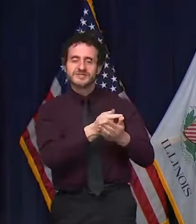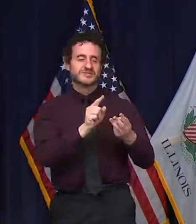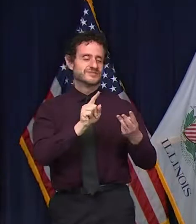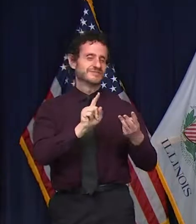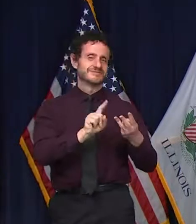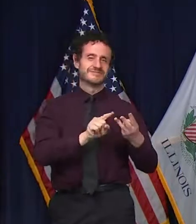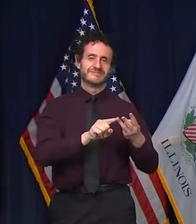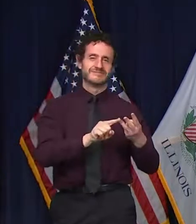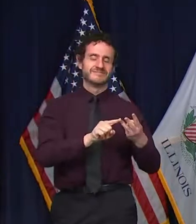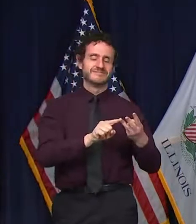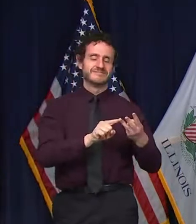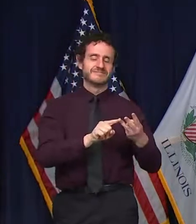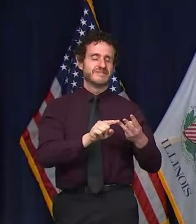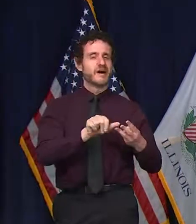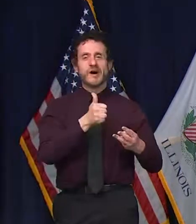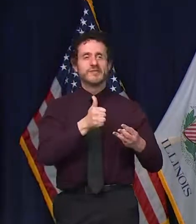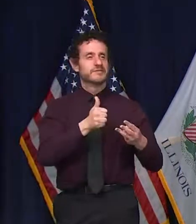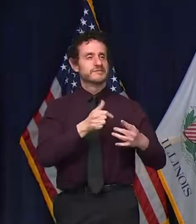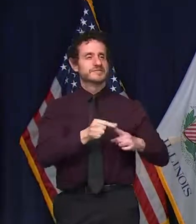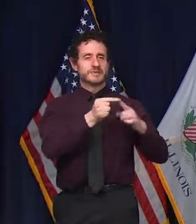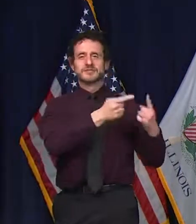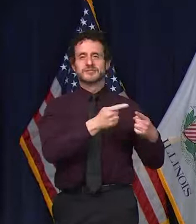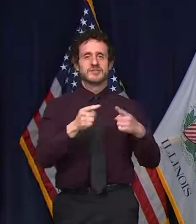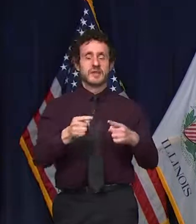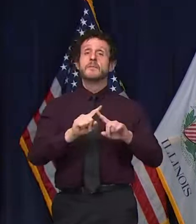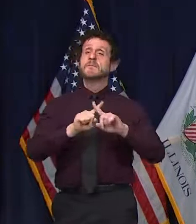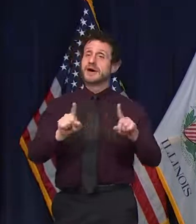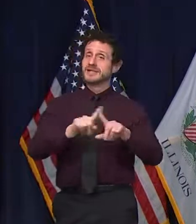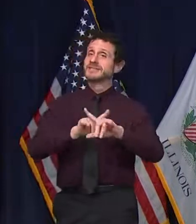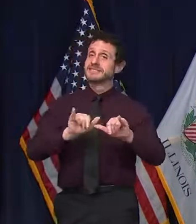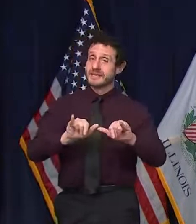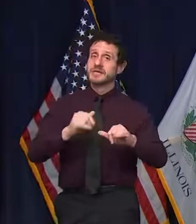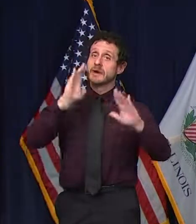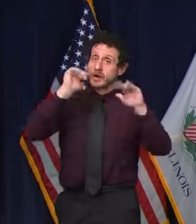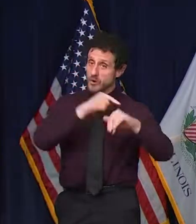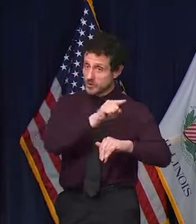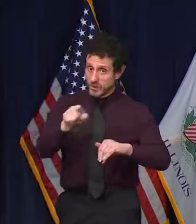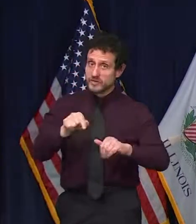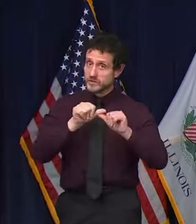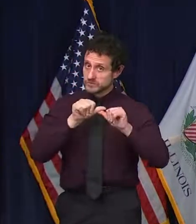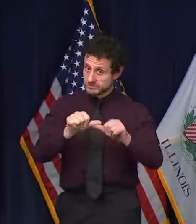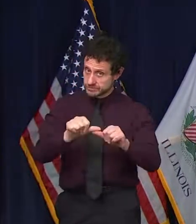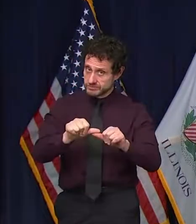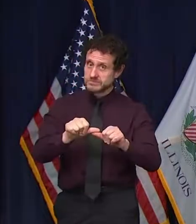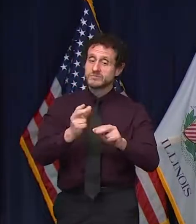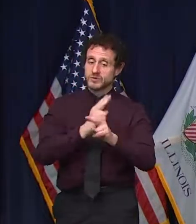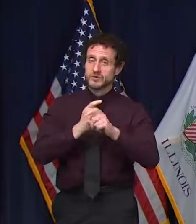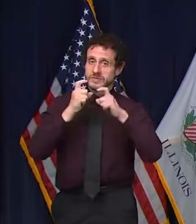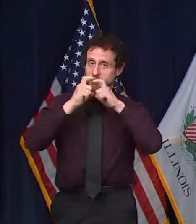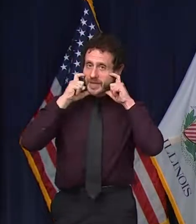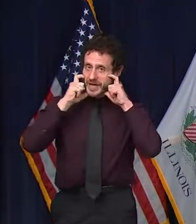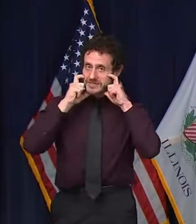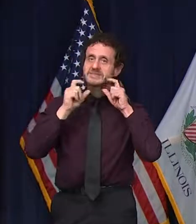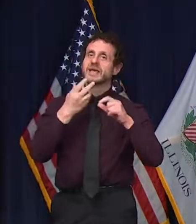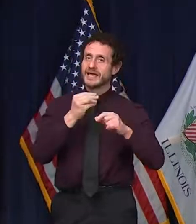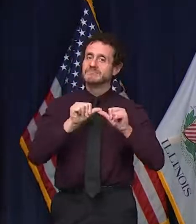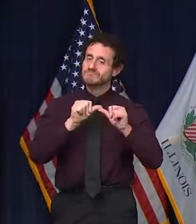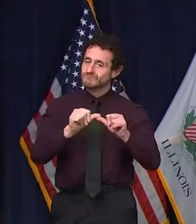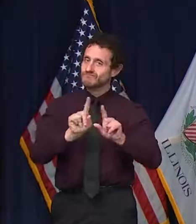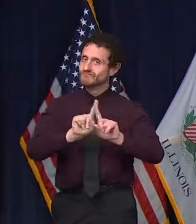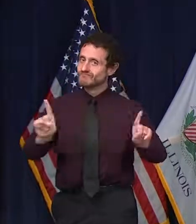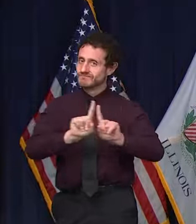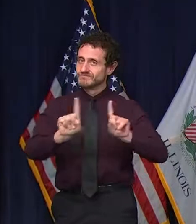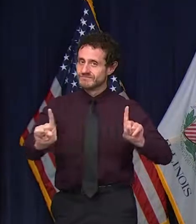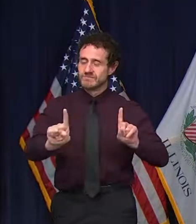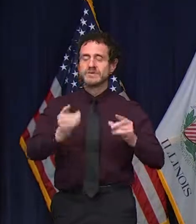a MSD, masked and socially distanced kind of way. I want to mention that our